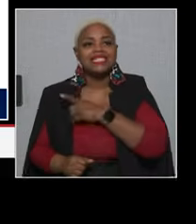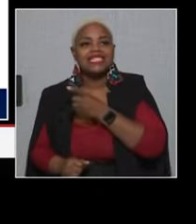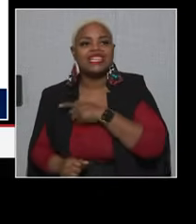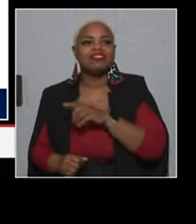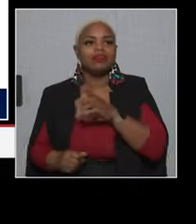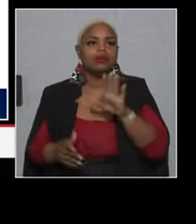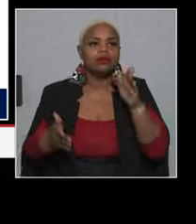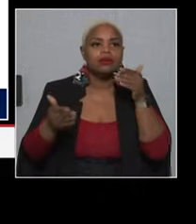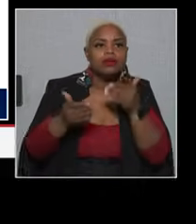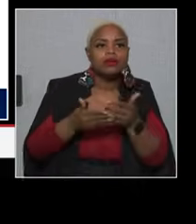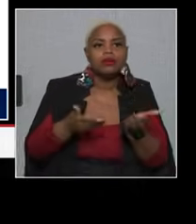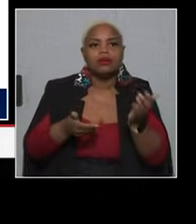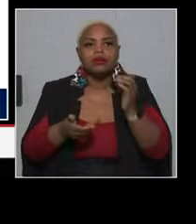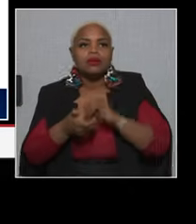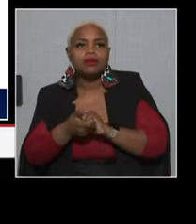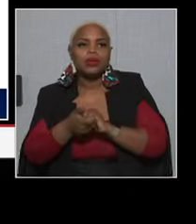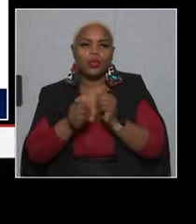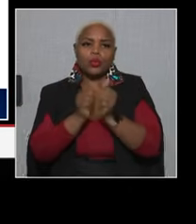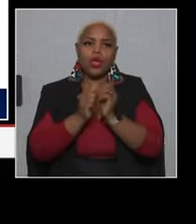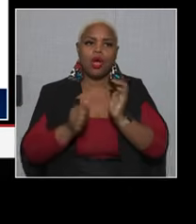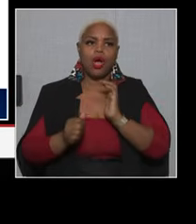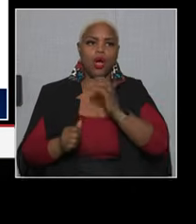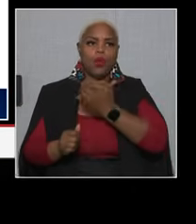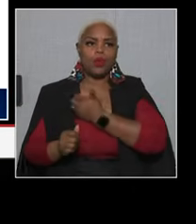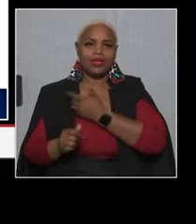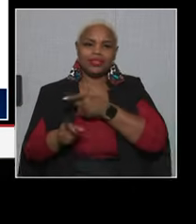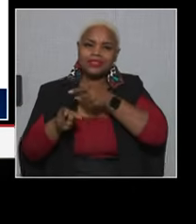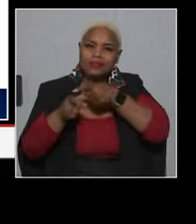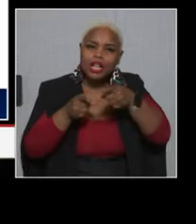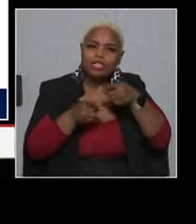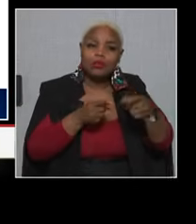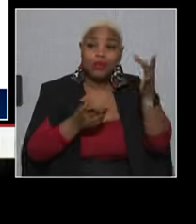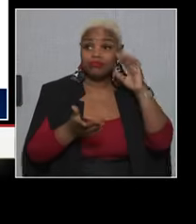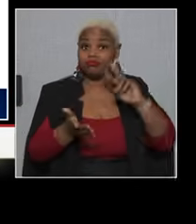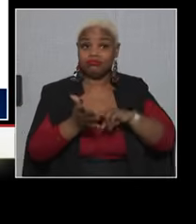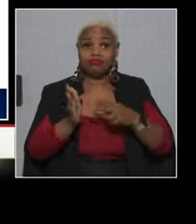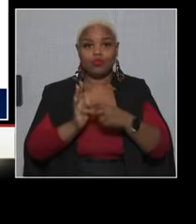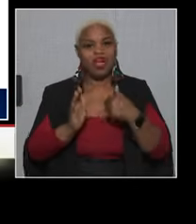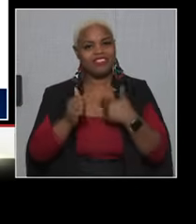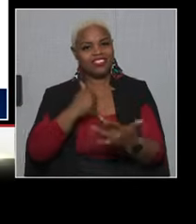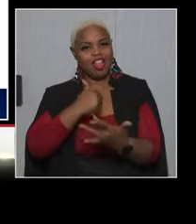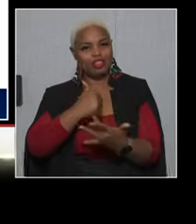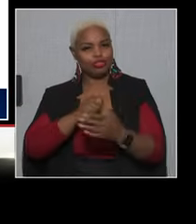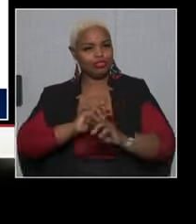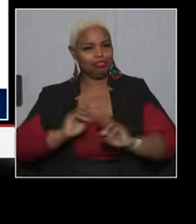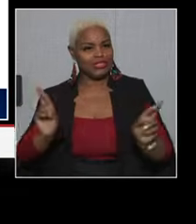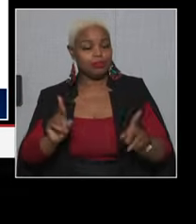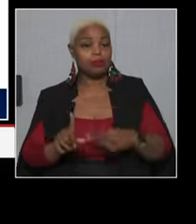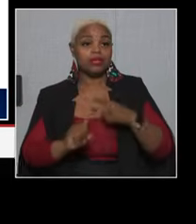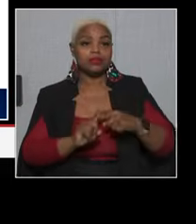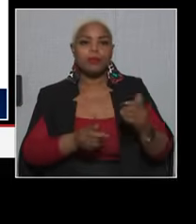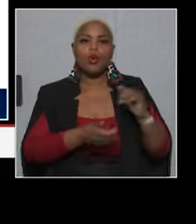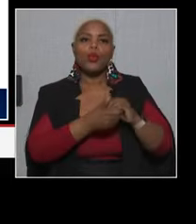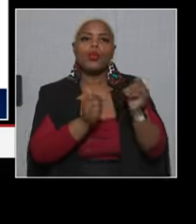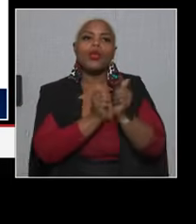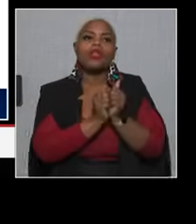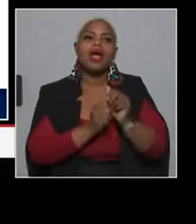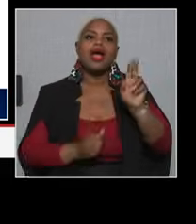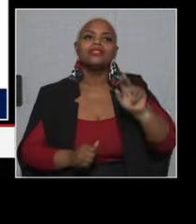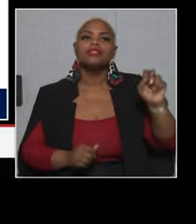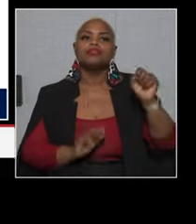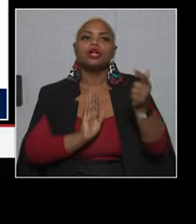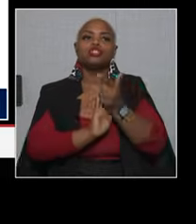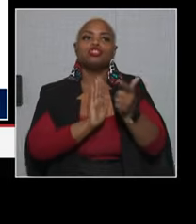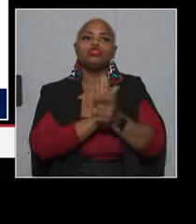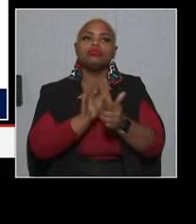with respect to our homicides because we have better technology, and we certainly have a partnership with the United States Attorney's Office. The U.S.